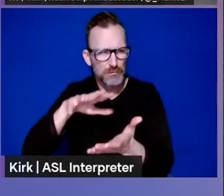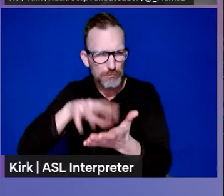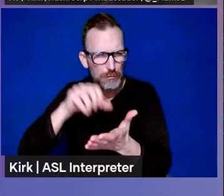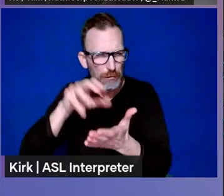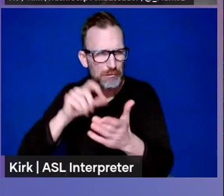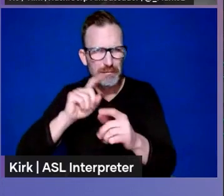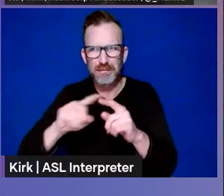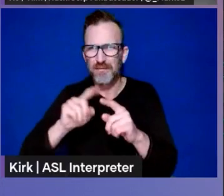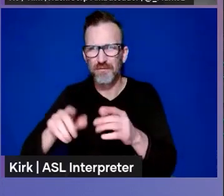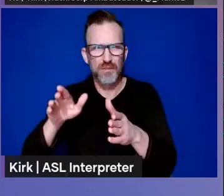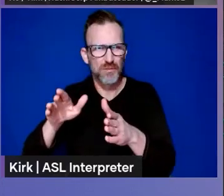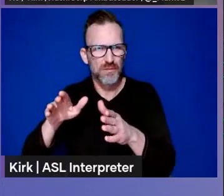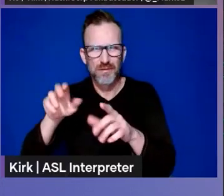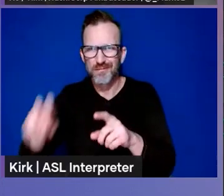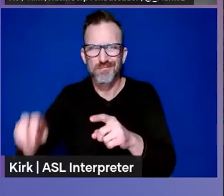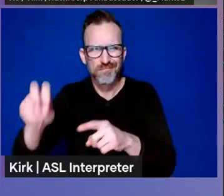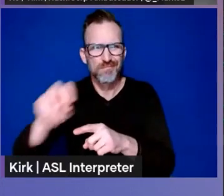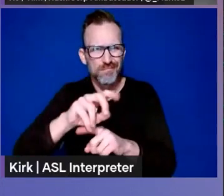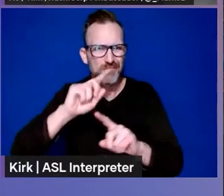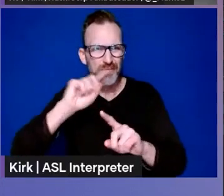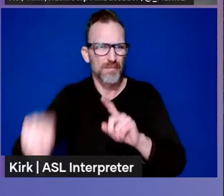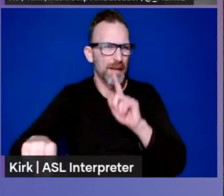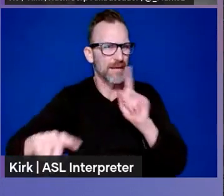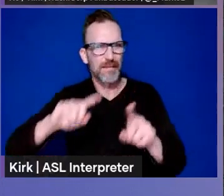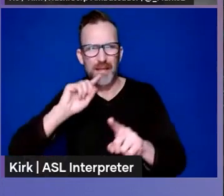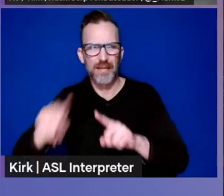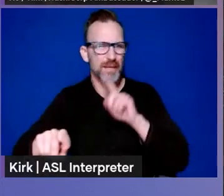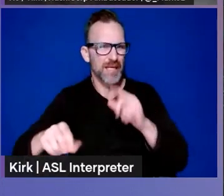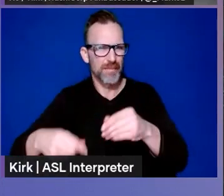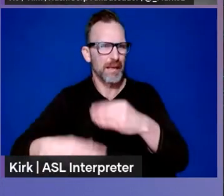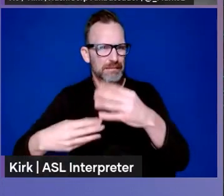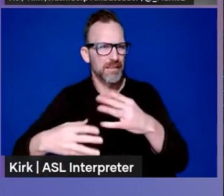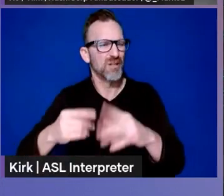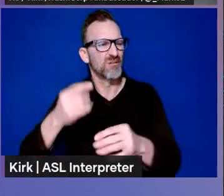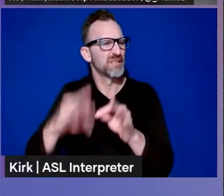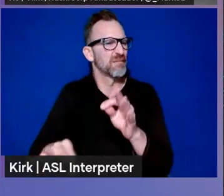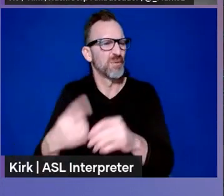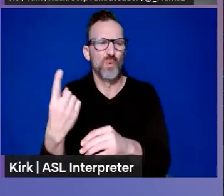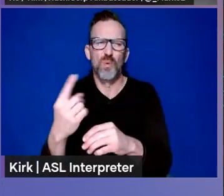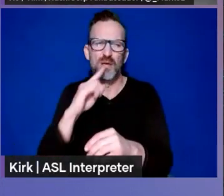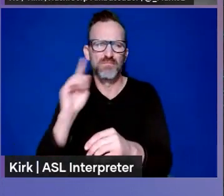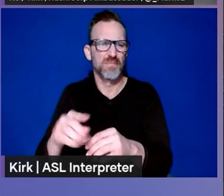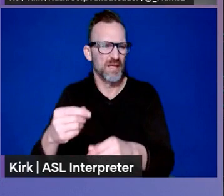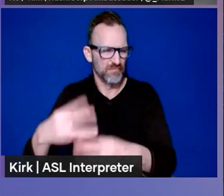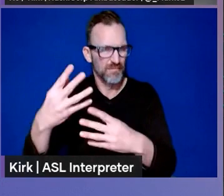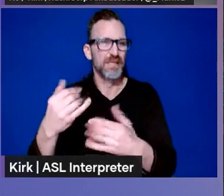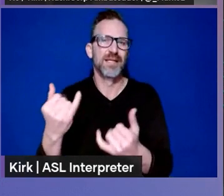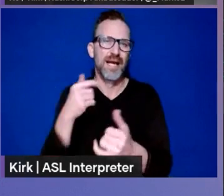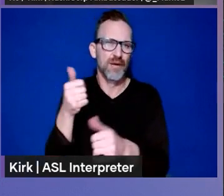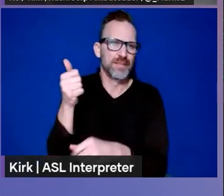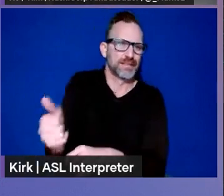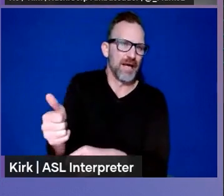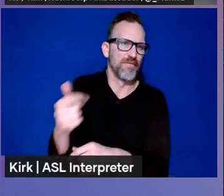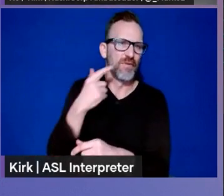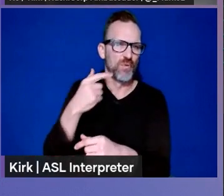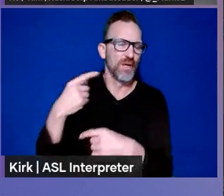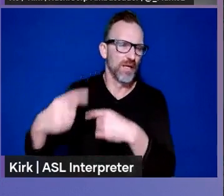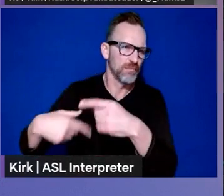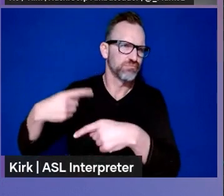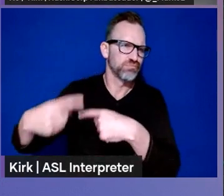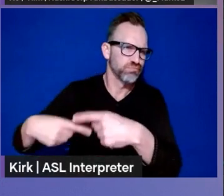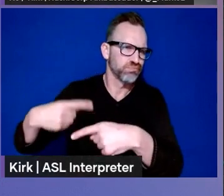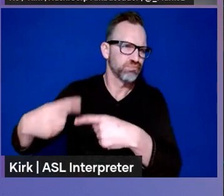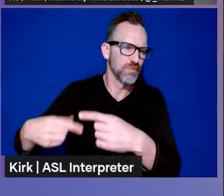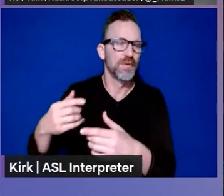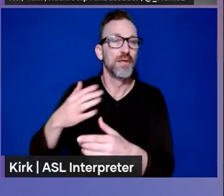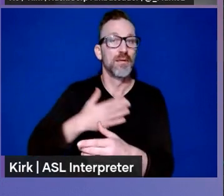to run to make it work. And what it does, it kind of goes through the whole dance again. It would go pick my container,